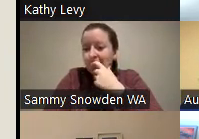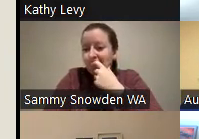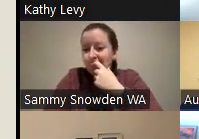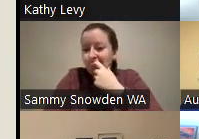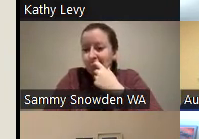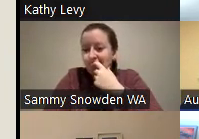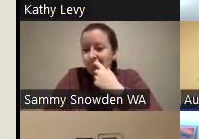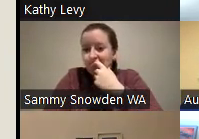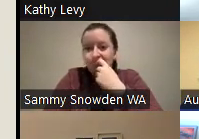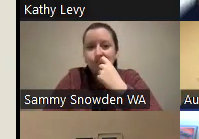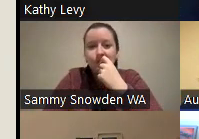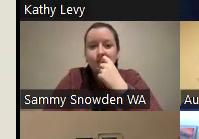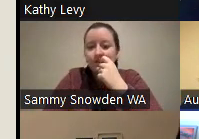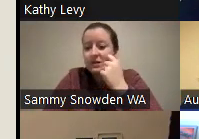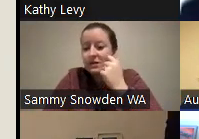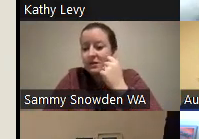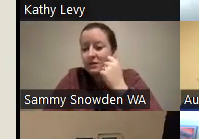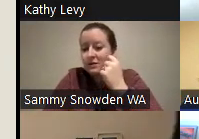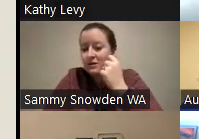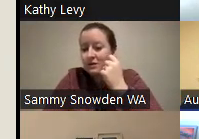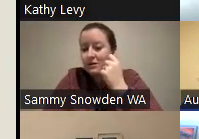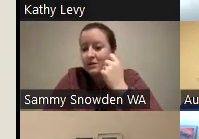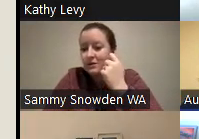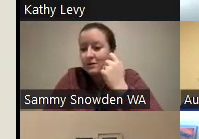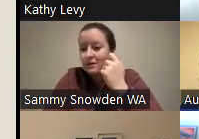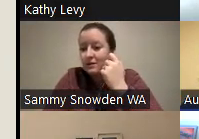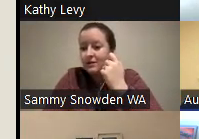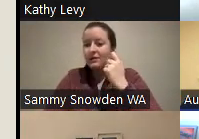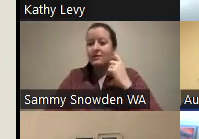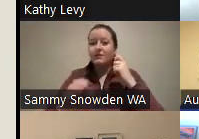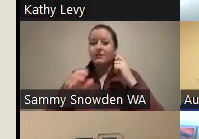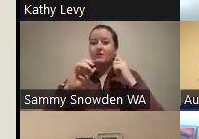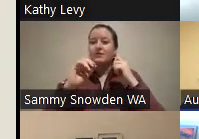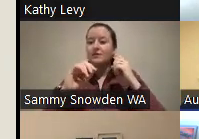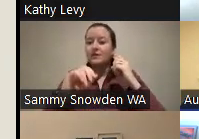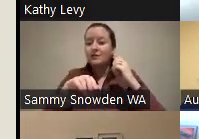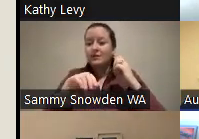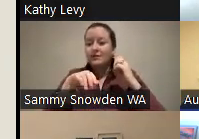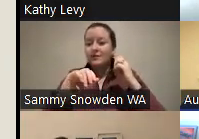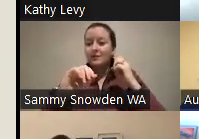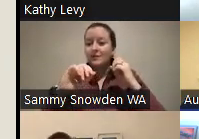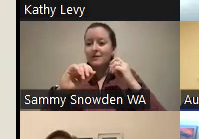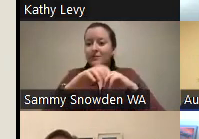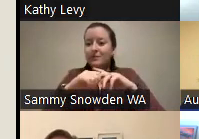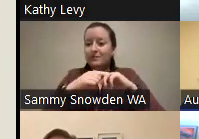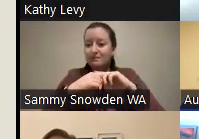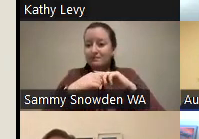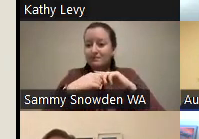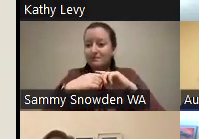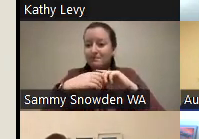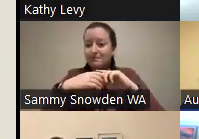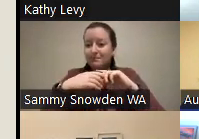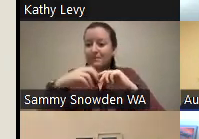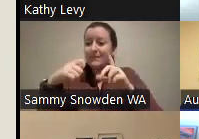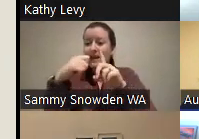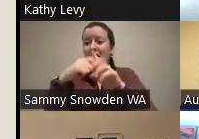doing that, taking us through that. Then Rachel's going to go through the new product information. And then we've got a little slide at the end just with some reminders